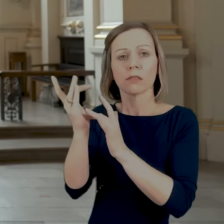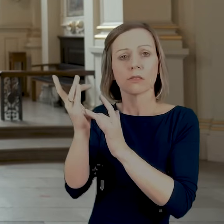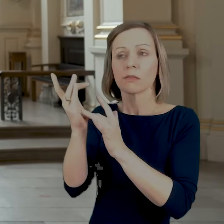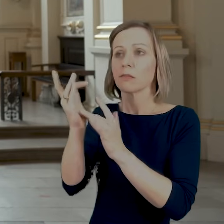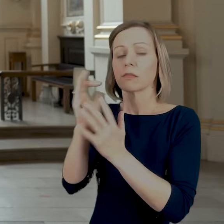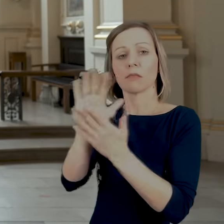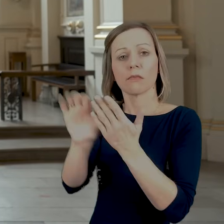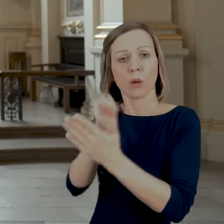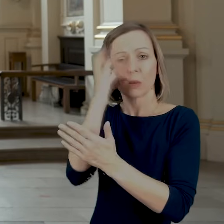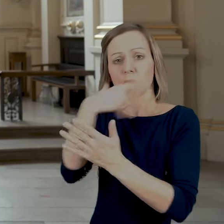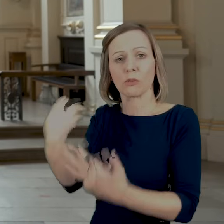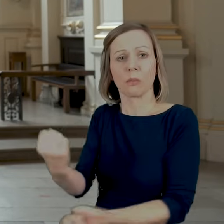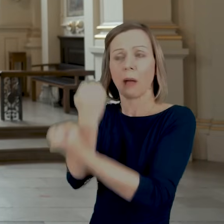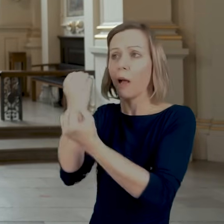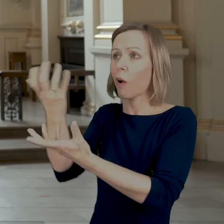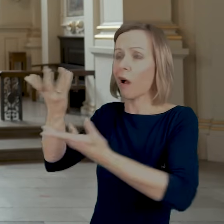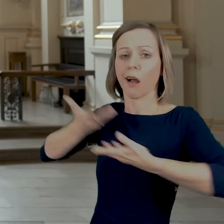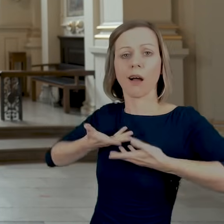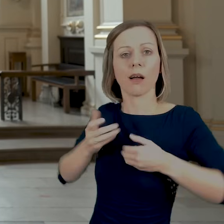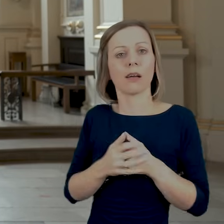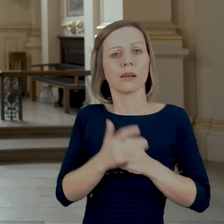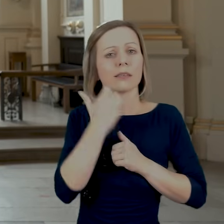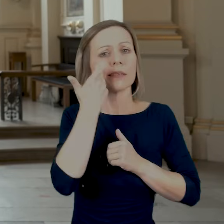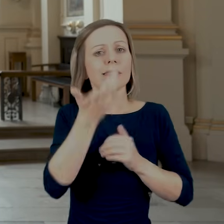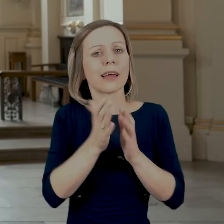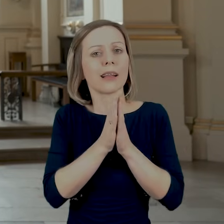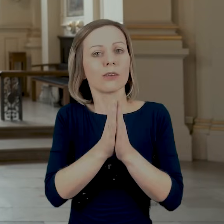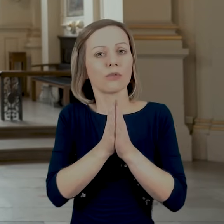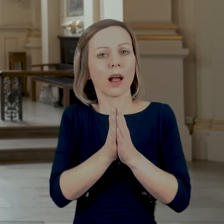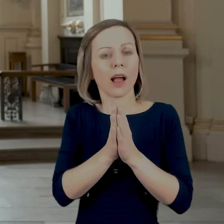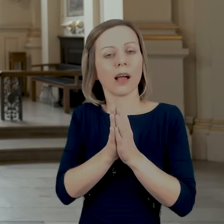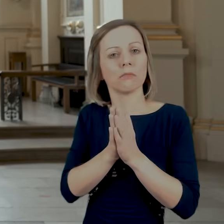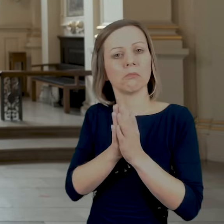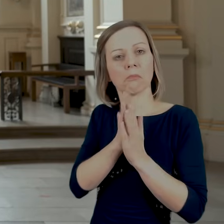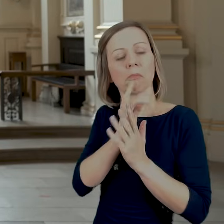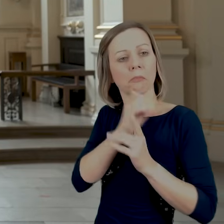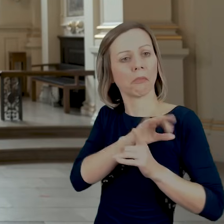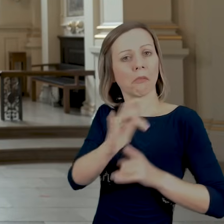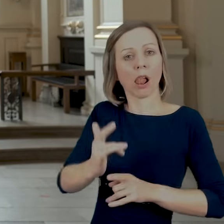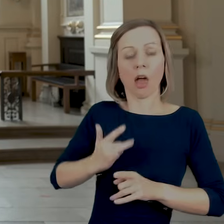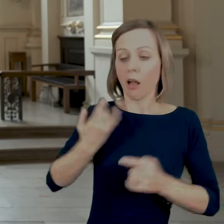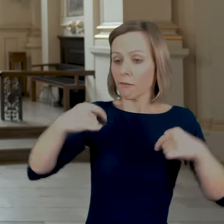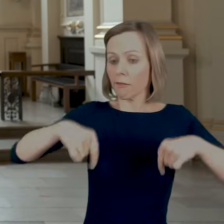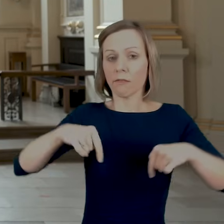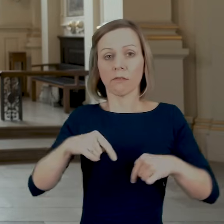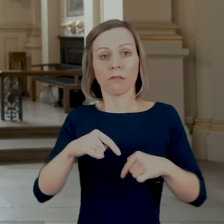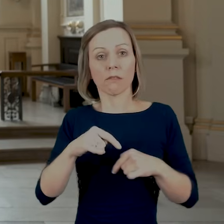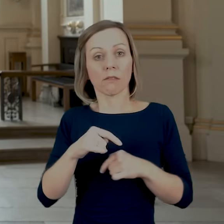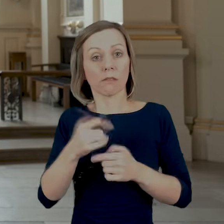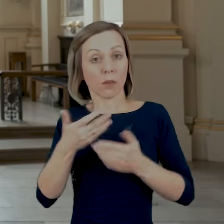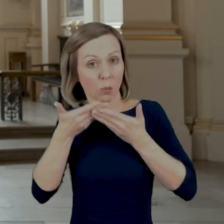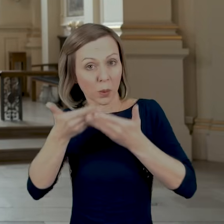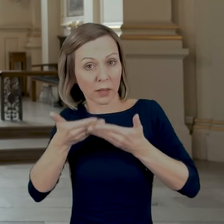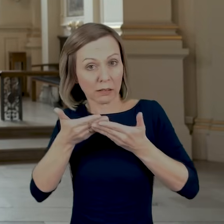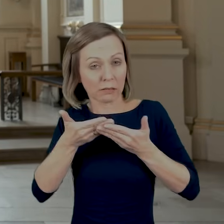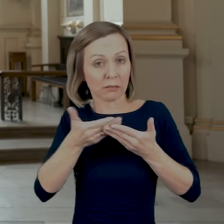Christ through the power of the Holy Spirit. These daily prayers shape our life at St. Martin's. Along with the